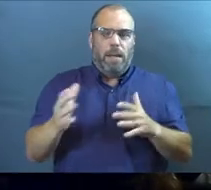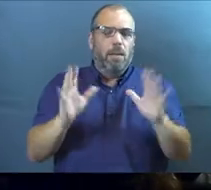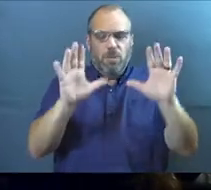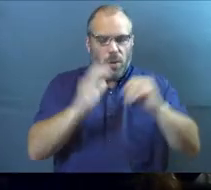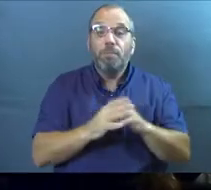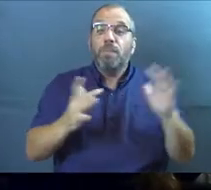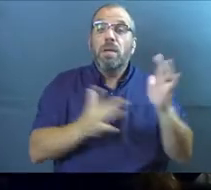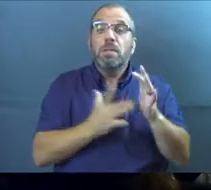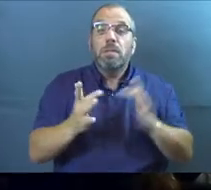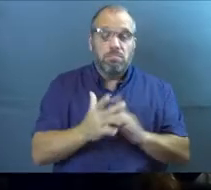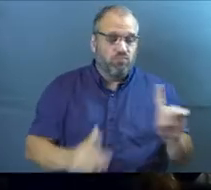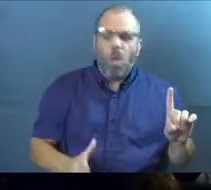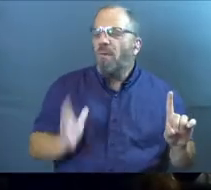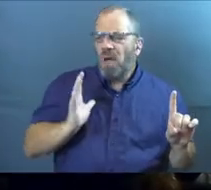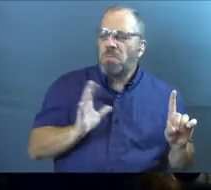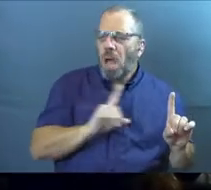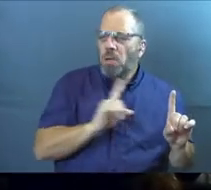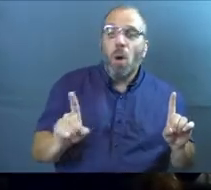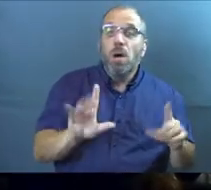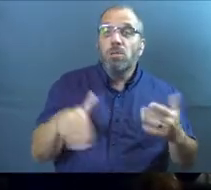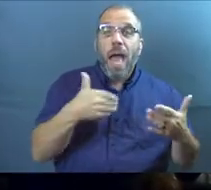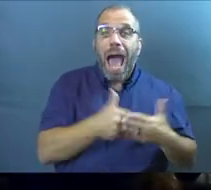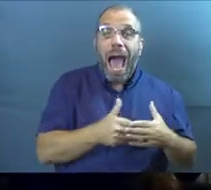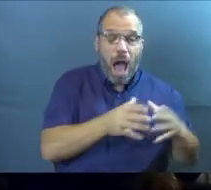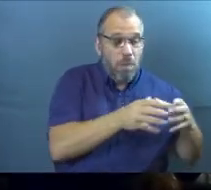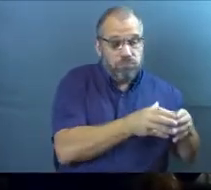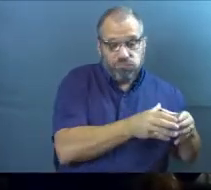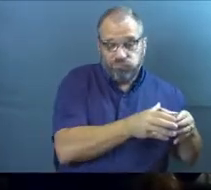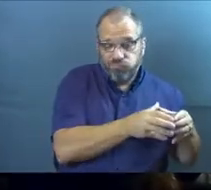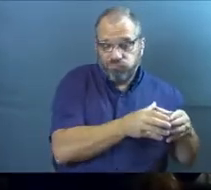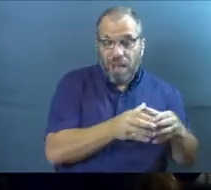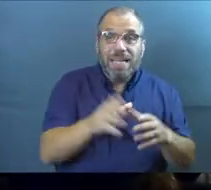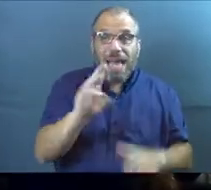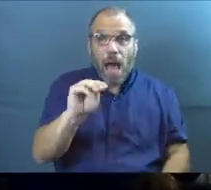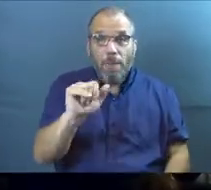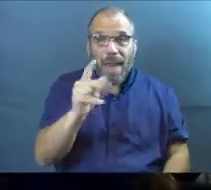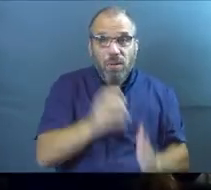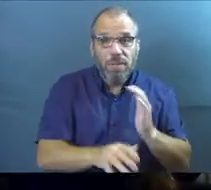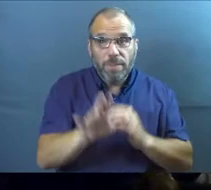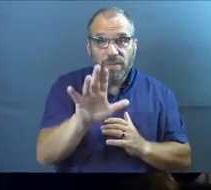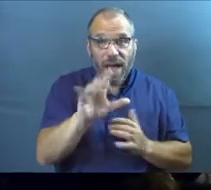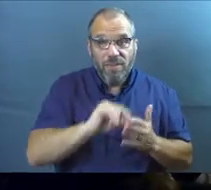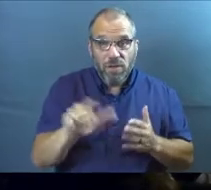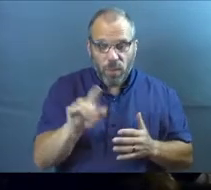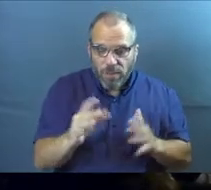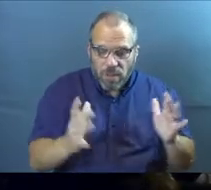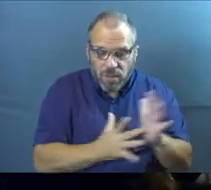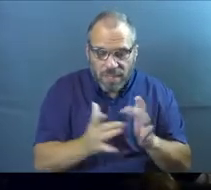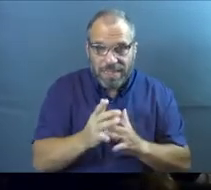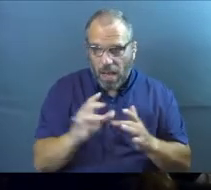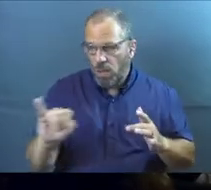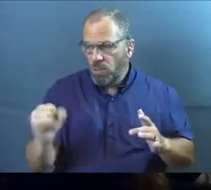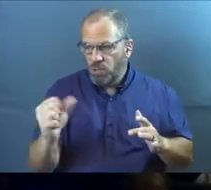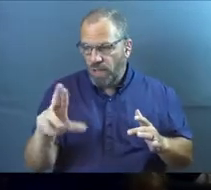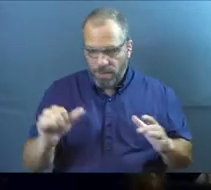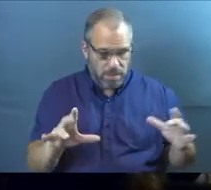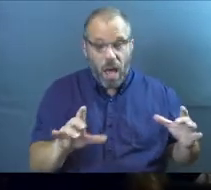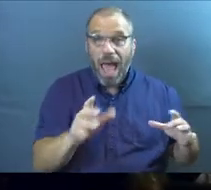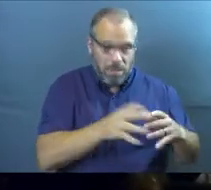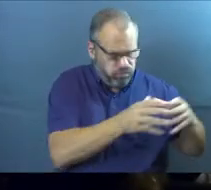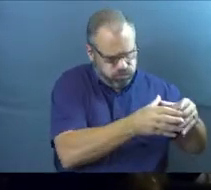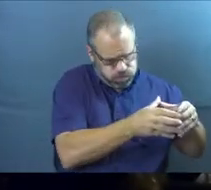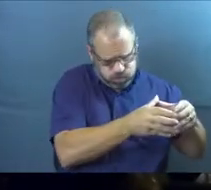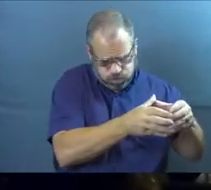so Jesus is like, sure, I'll go. And they all start to go. And this is Matthew 5:24. Jesus went with him. That's Jairus. And all the people